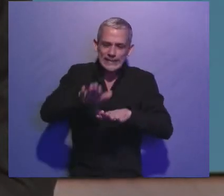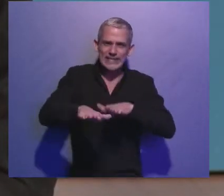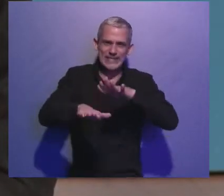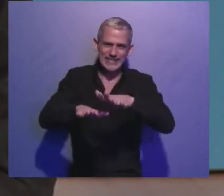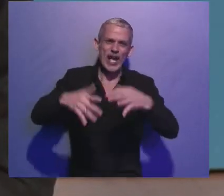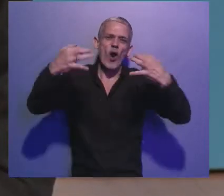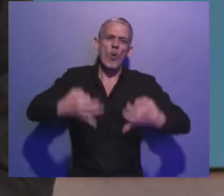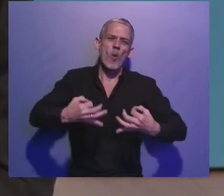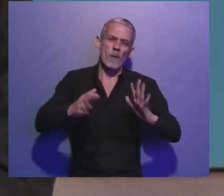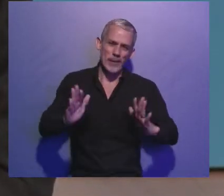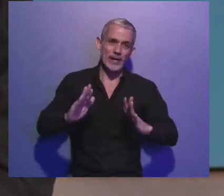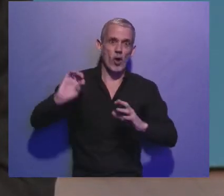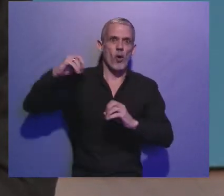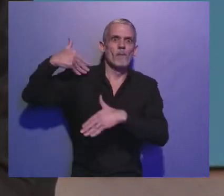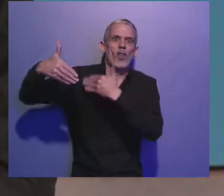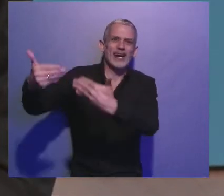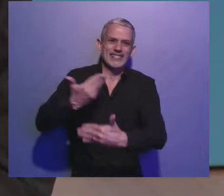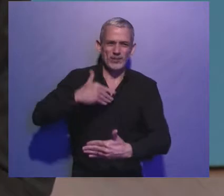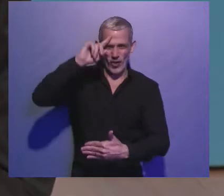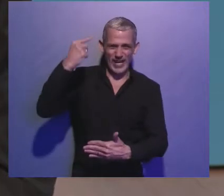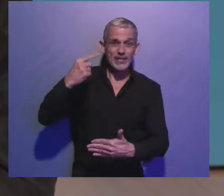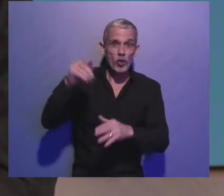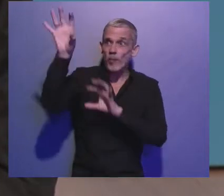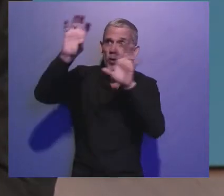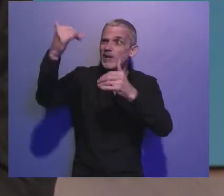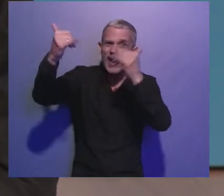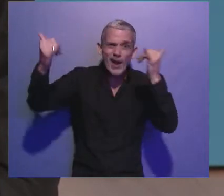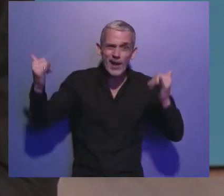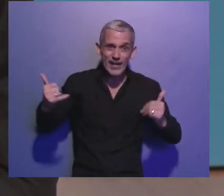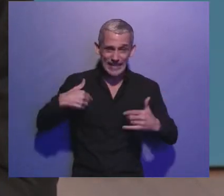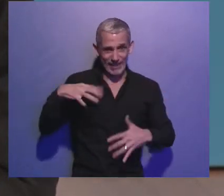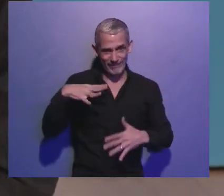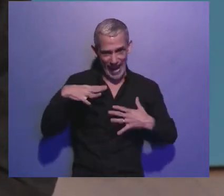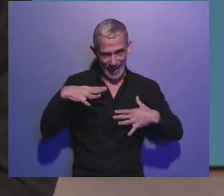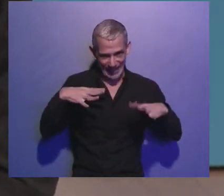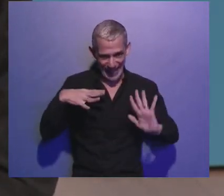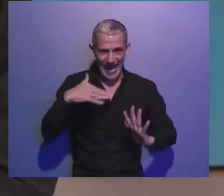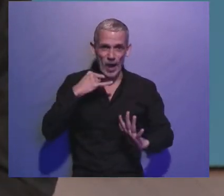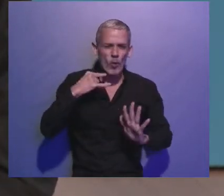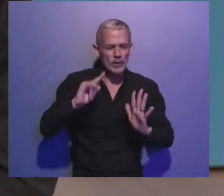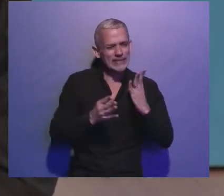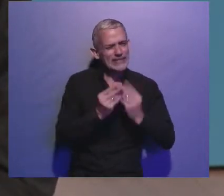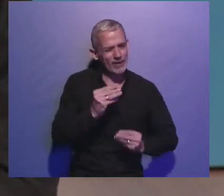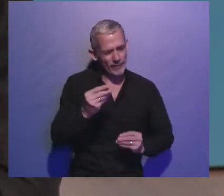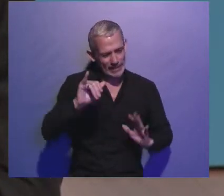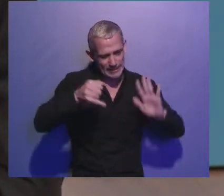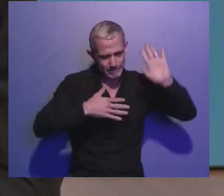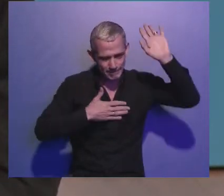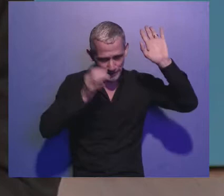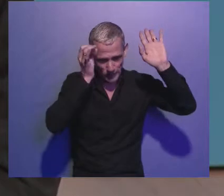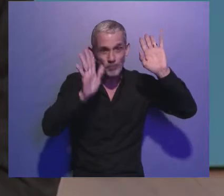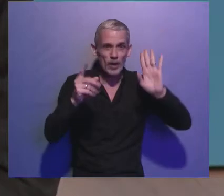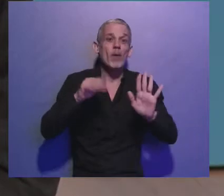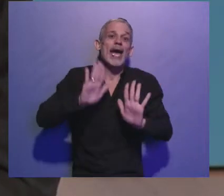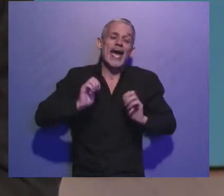we are on the road to comply with the commitment of modernization of the states. This is